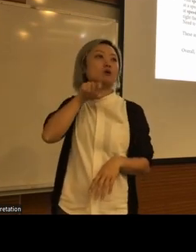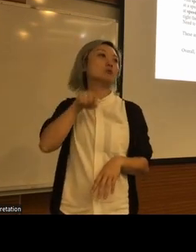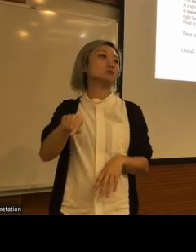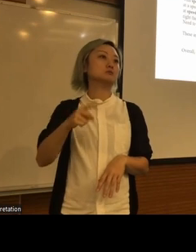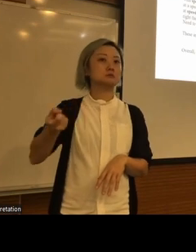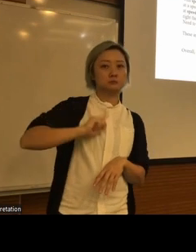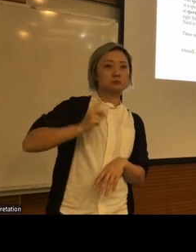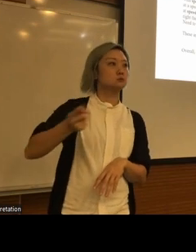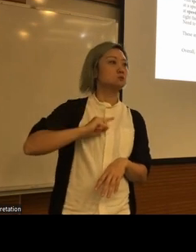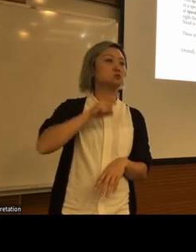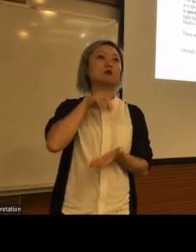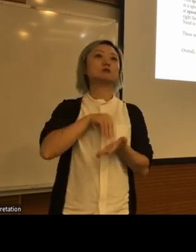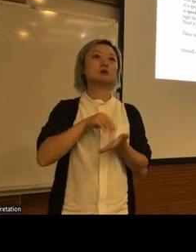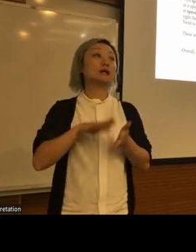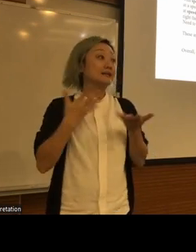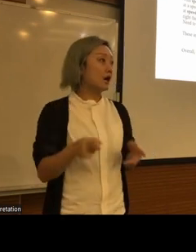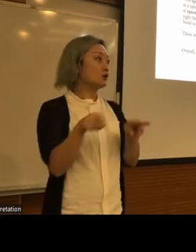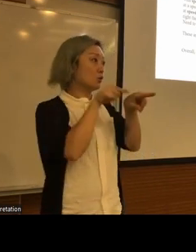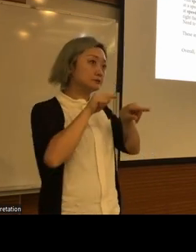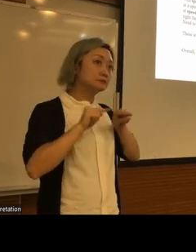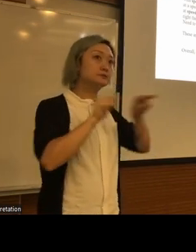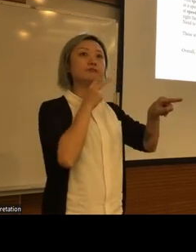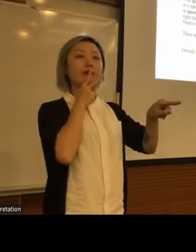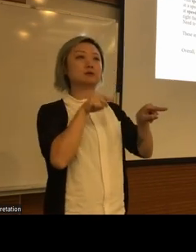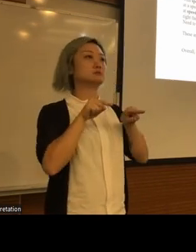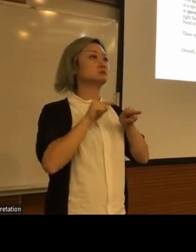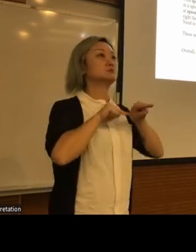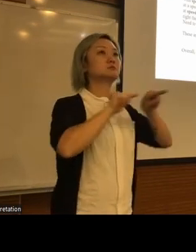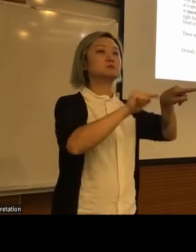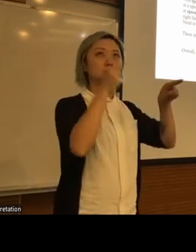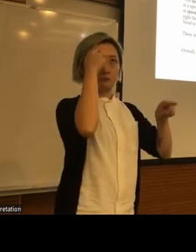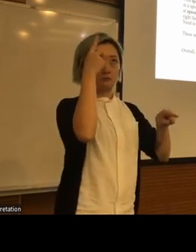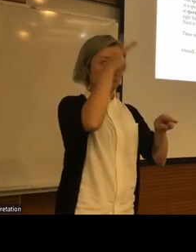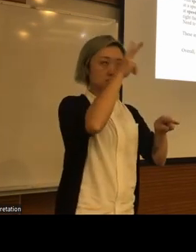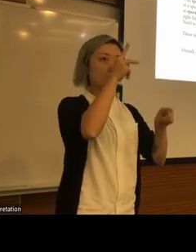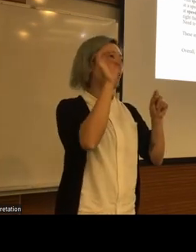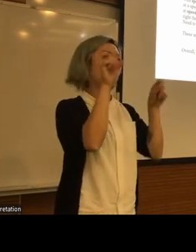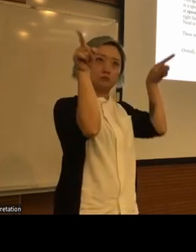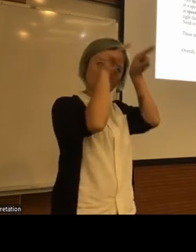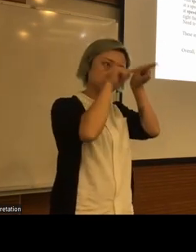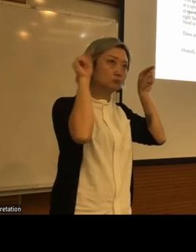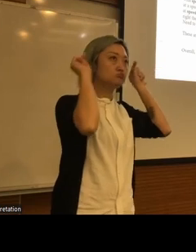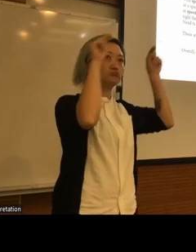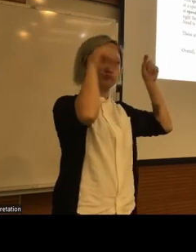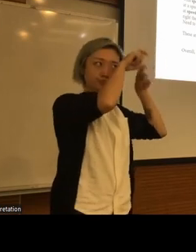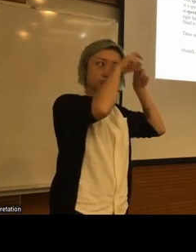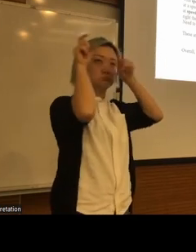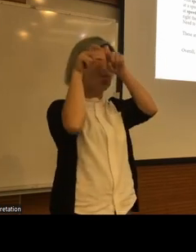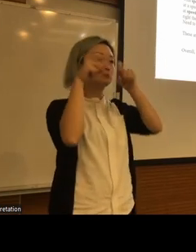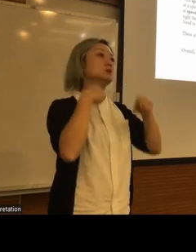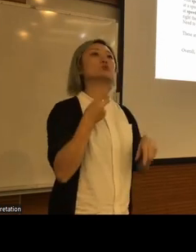least 50 to 70% of the time, there was really simultaneous speaking and